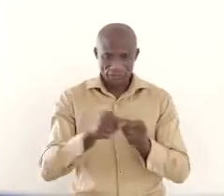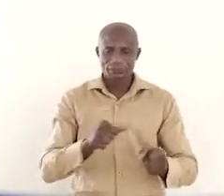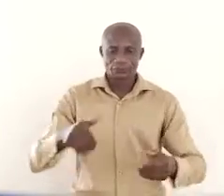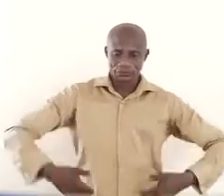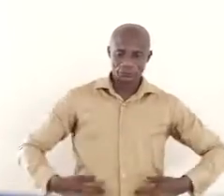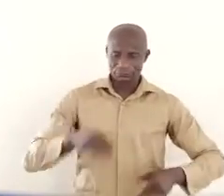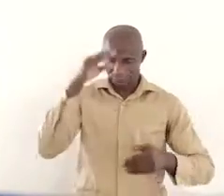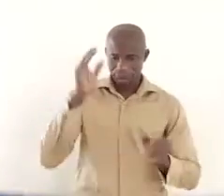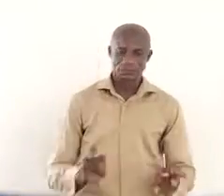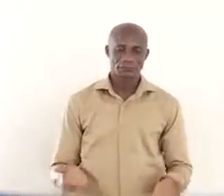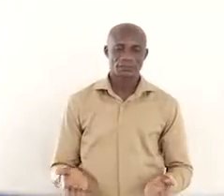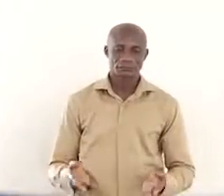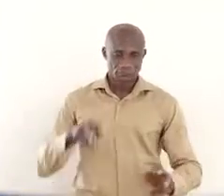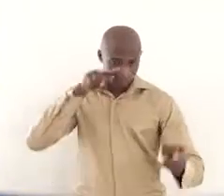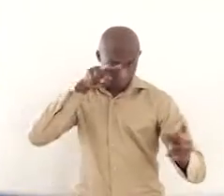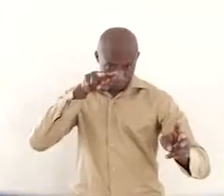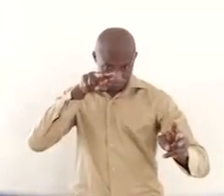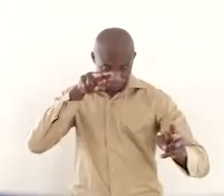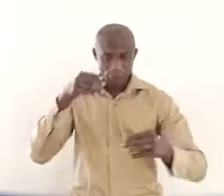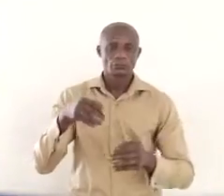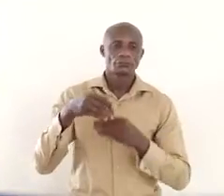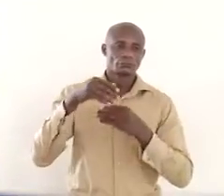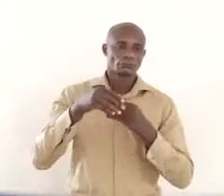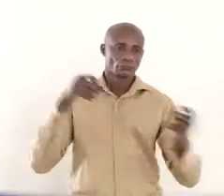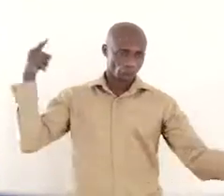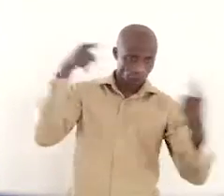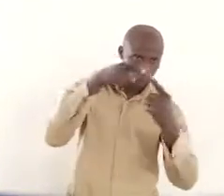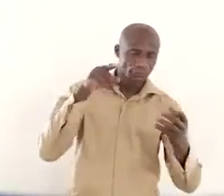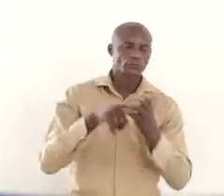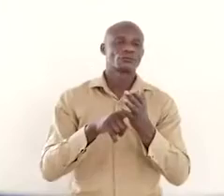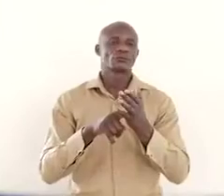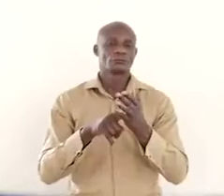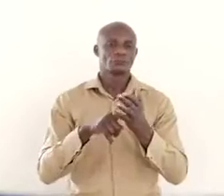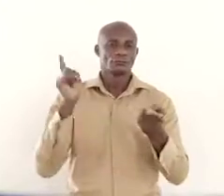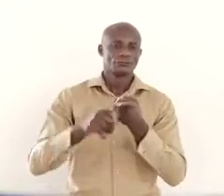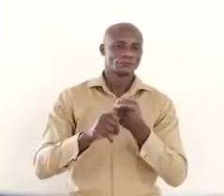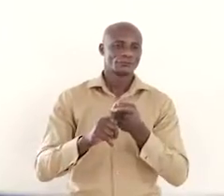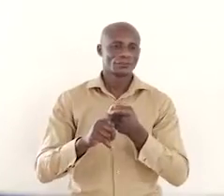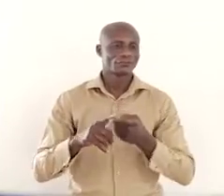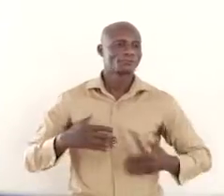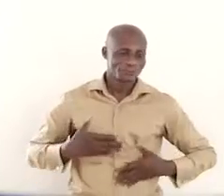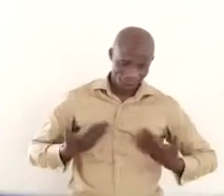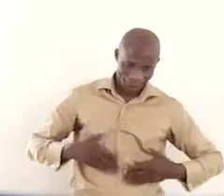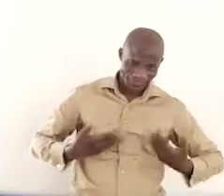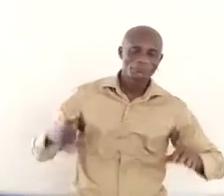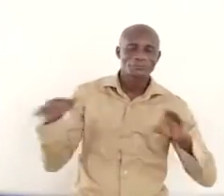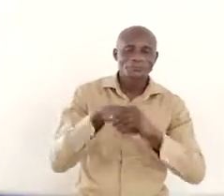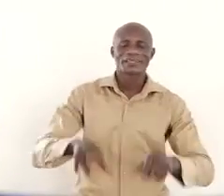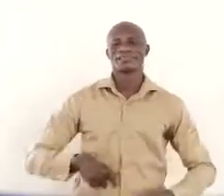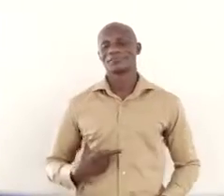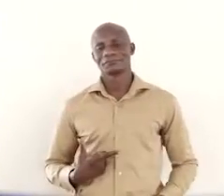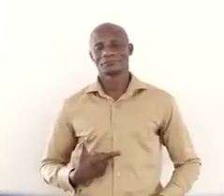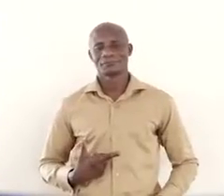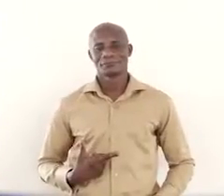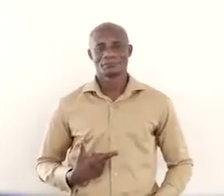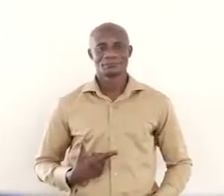Because every young person here who is not married is looking forward to a blissful, romantic, pleasant marital life, isn't